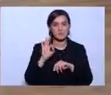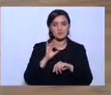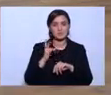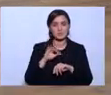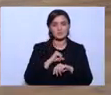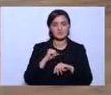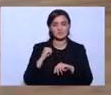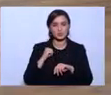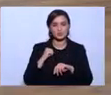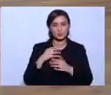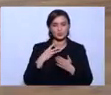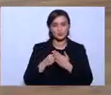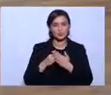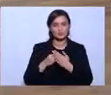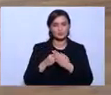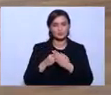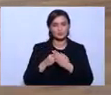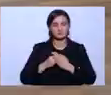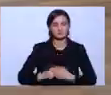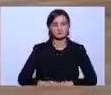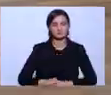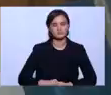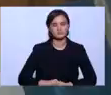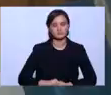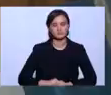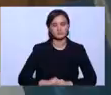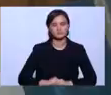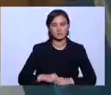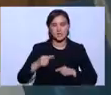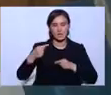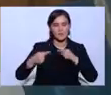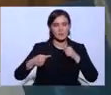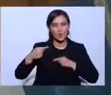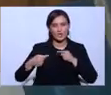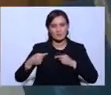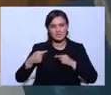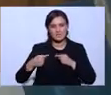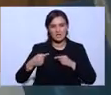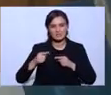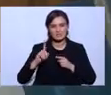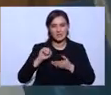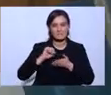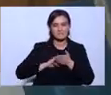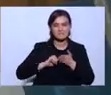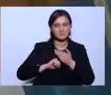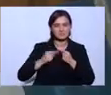was not just polemics, or not just arguments, or not just